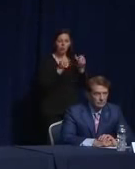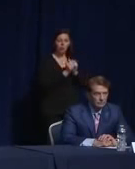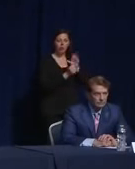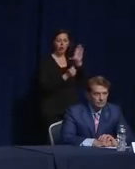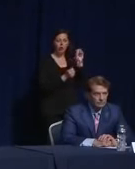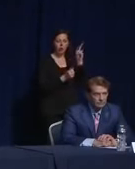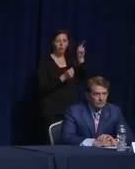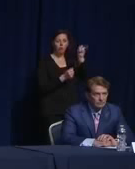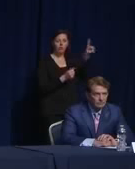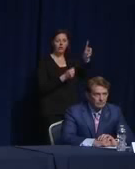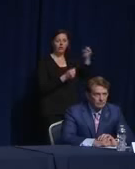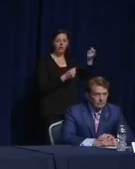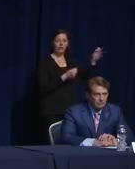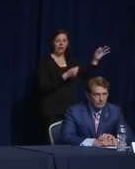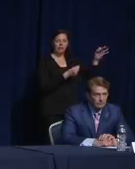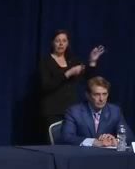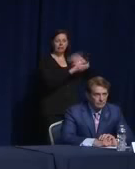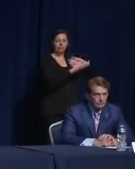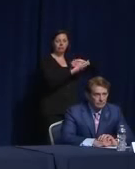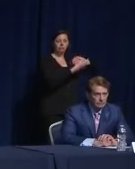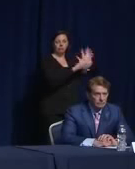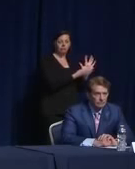serious disease and death of